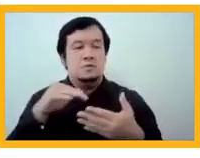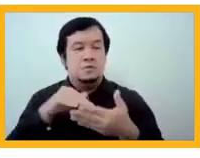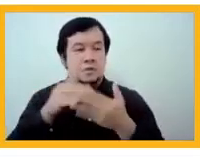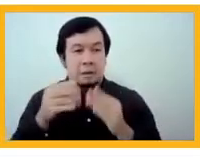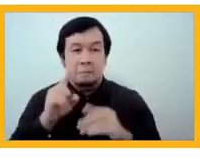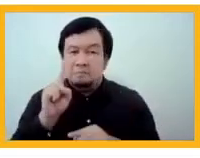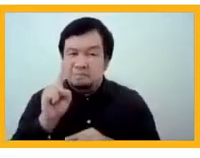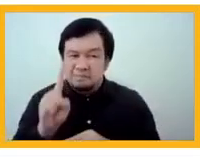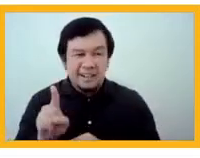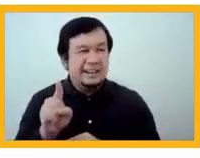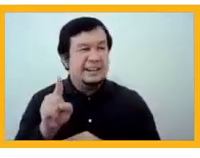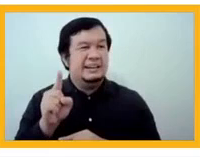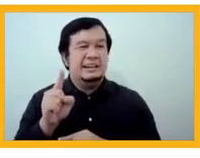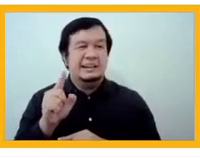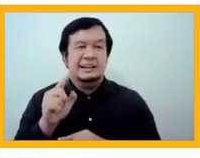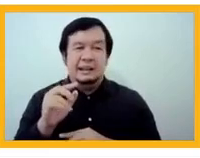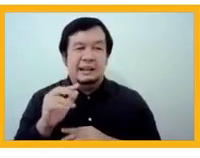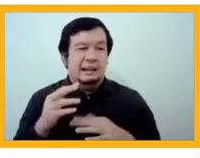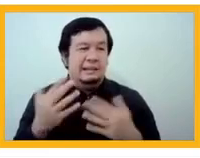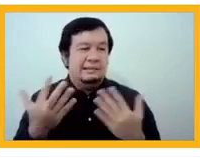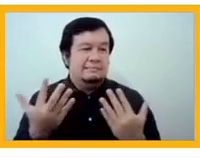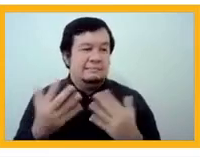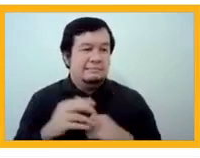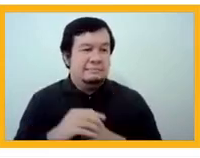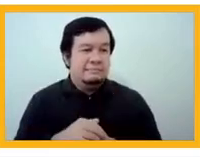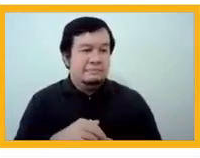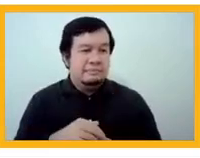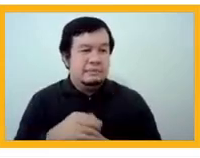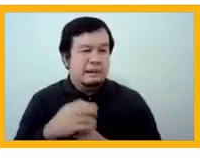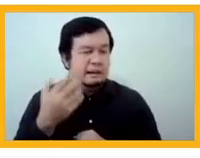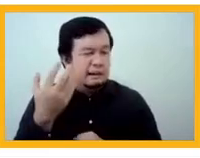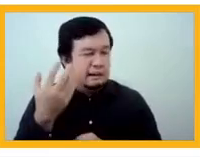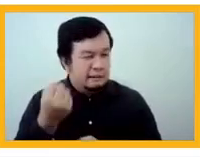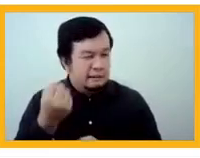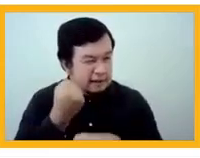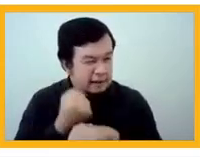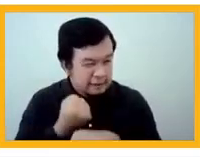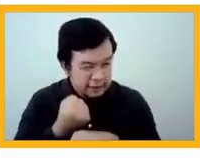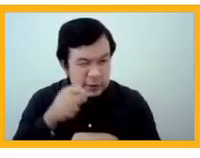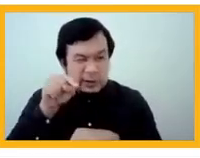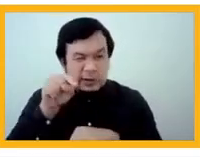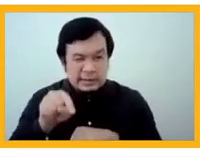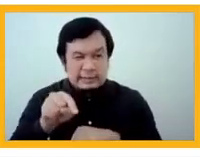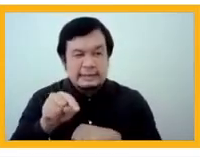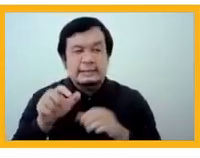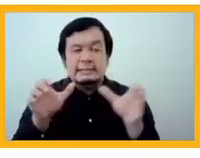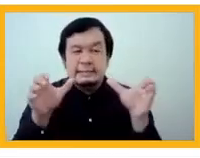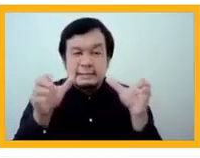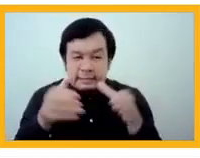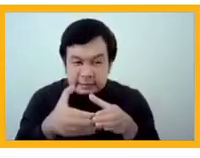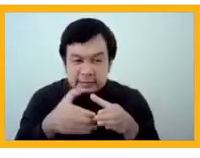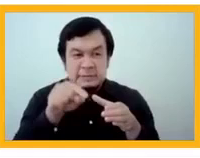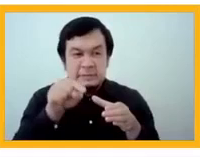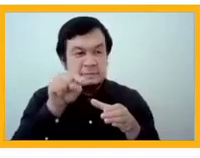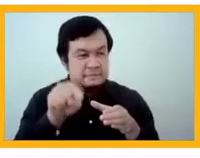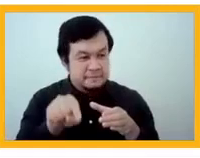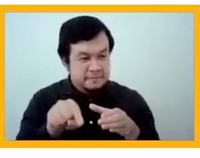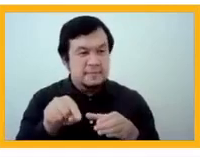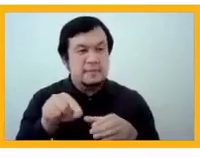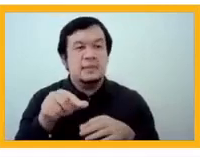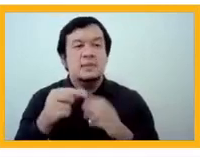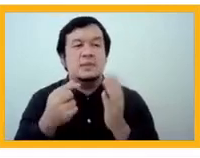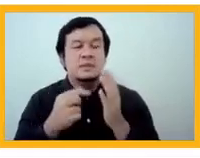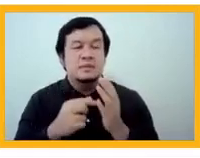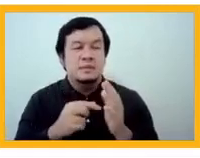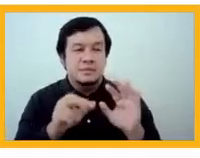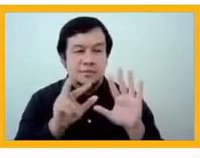this age grade box, which the technology allows you to break out of if you manage to do it sensibly. Okay. Now, there's another big place where the